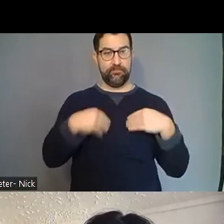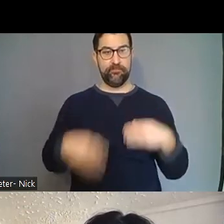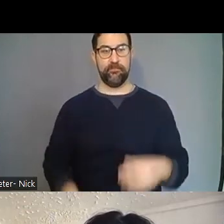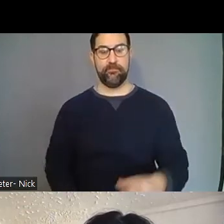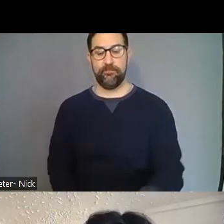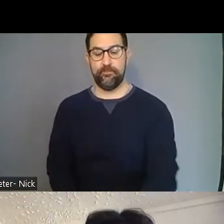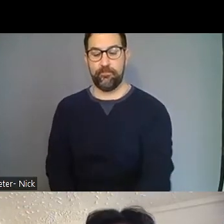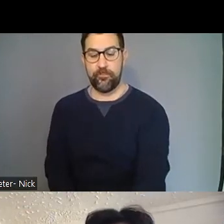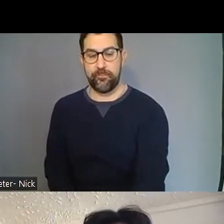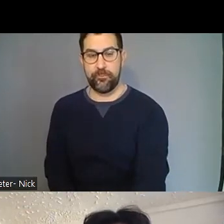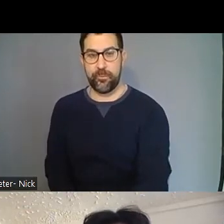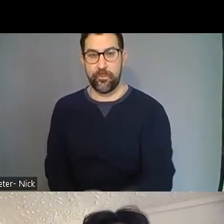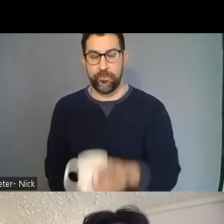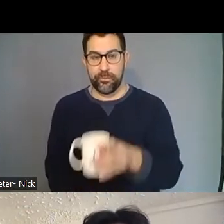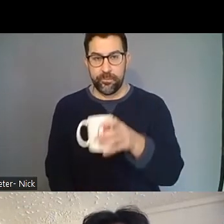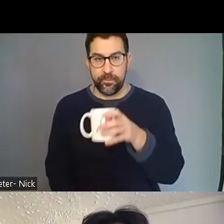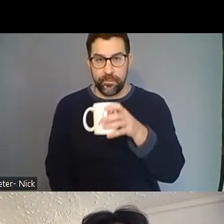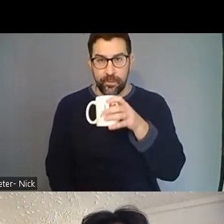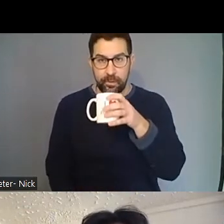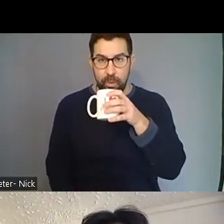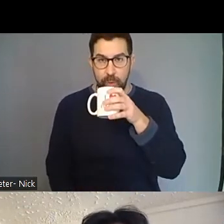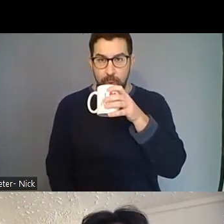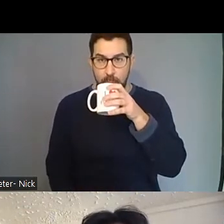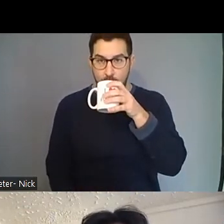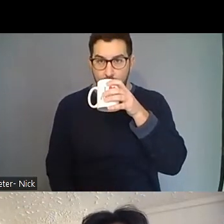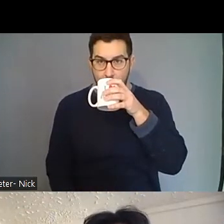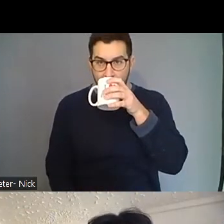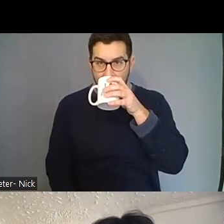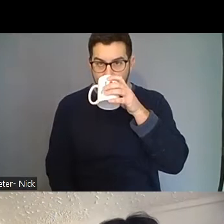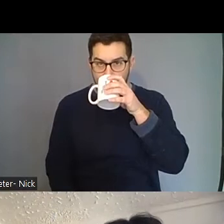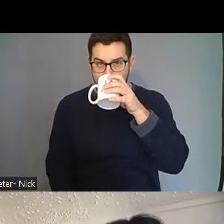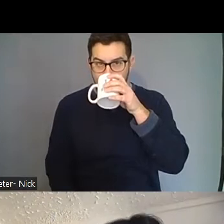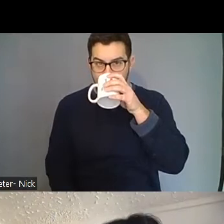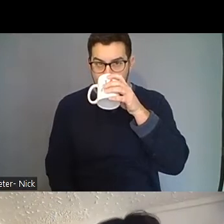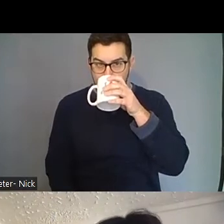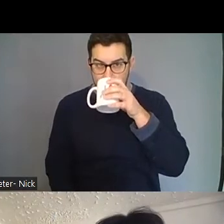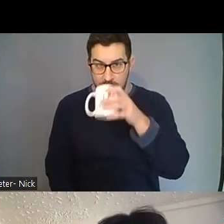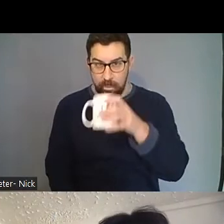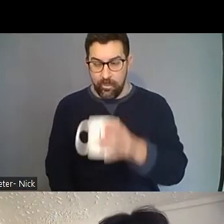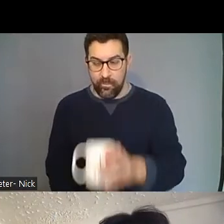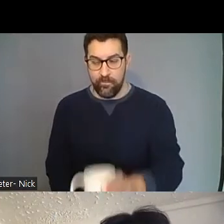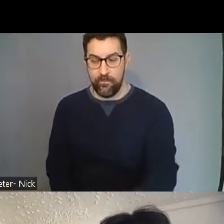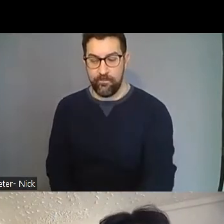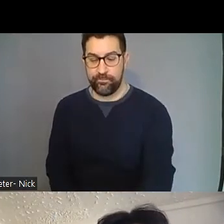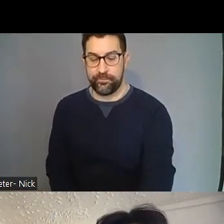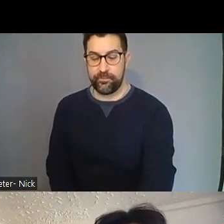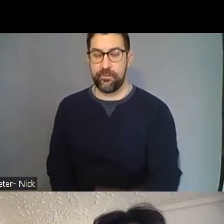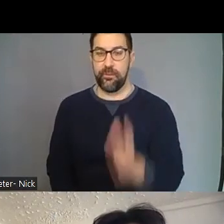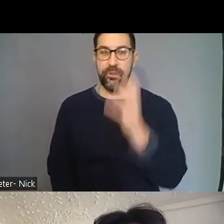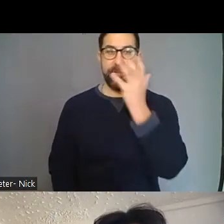Yep, I appreciate that so much in what you say. And I'm particularly in awe